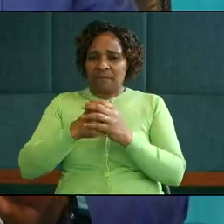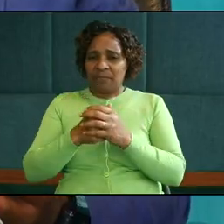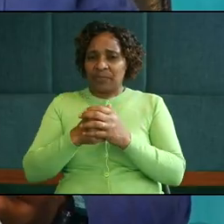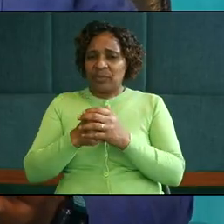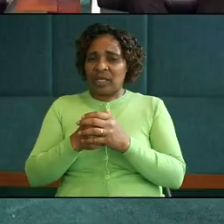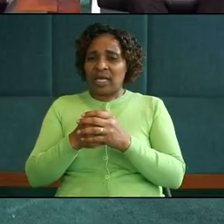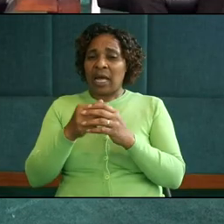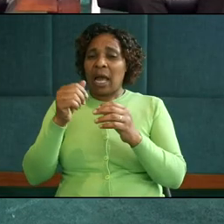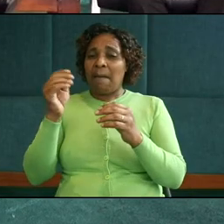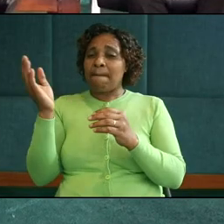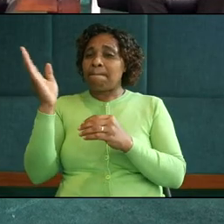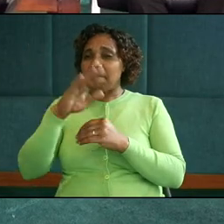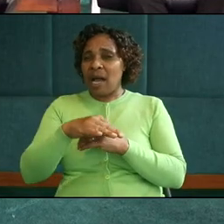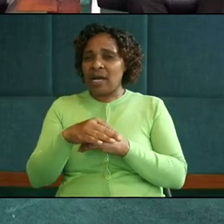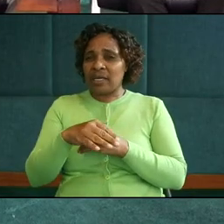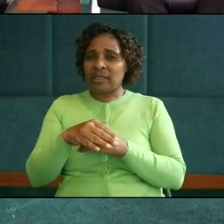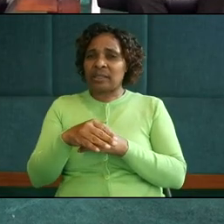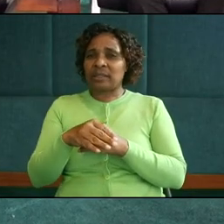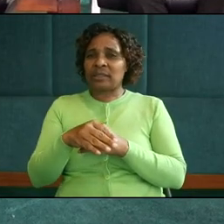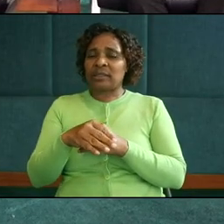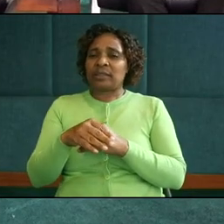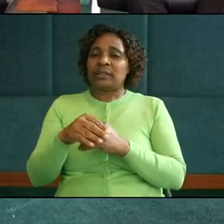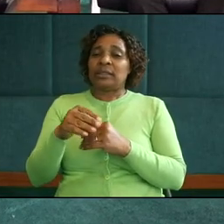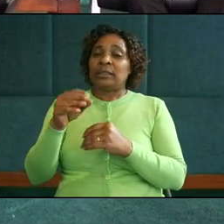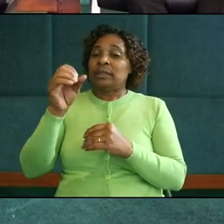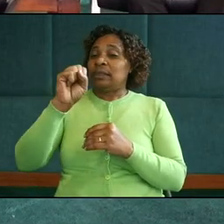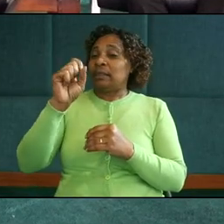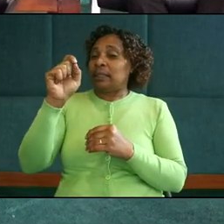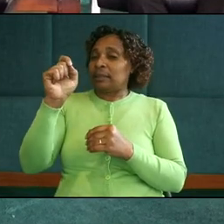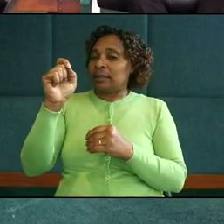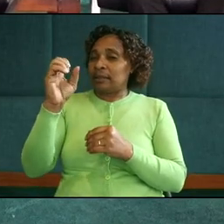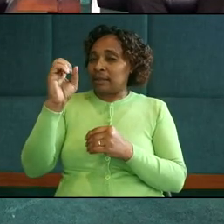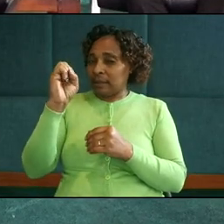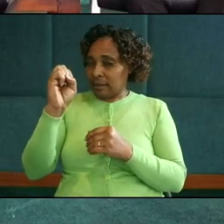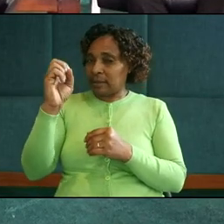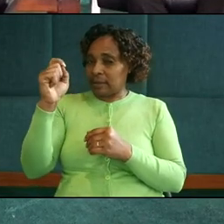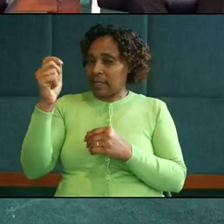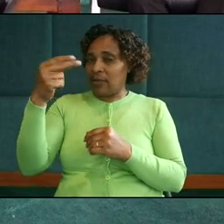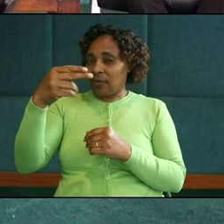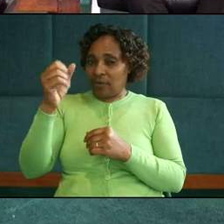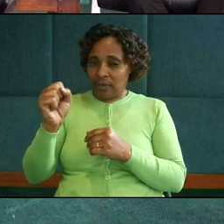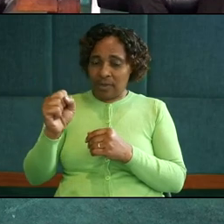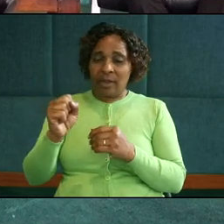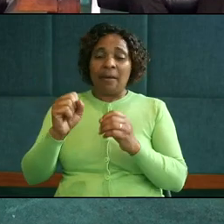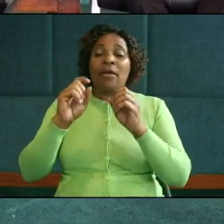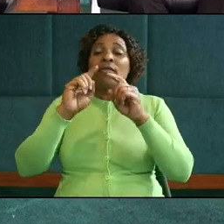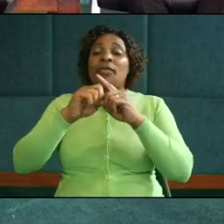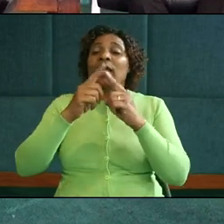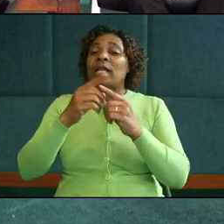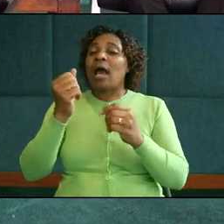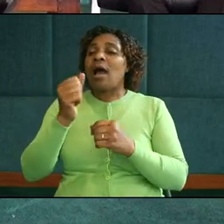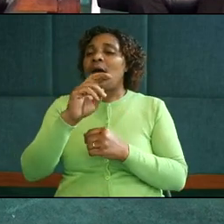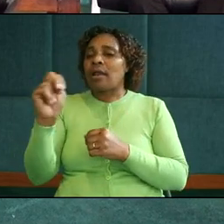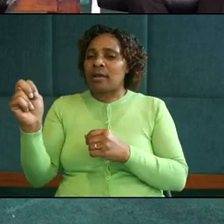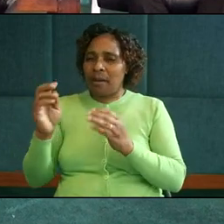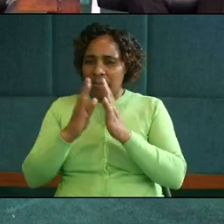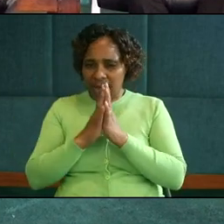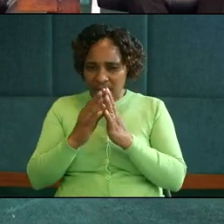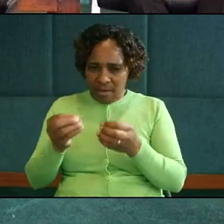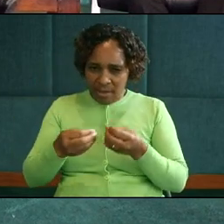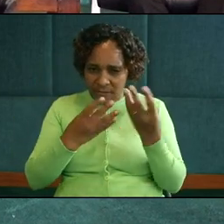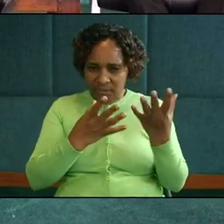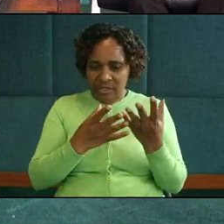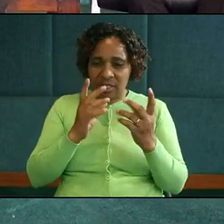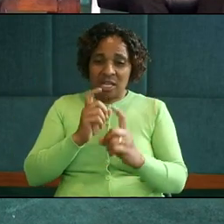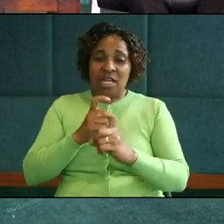go back to Seth there later on with the punchlines. Misati, just go right ahead. So Hannah's prayer was granted. She received